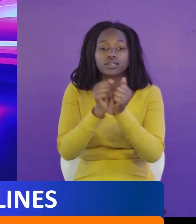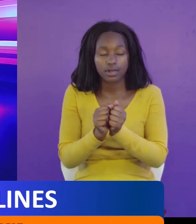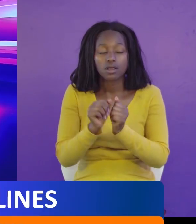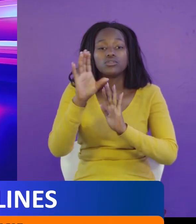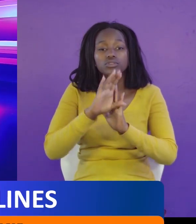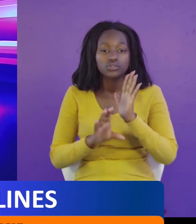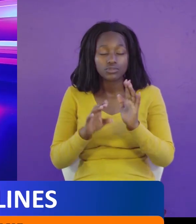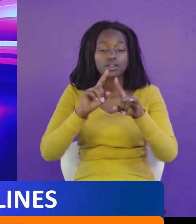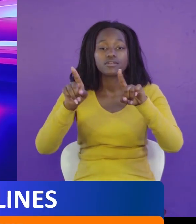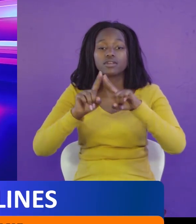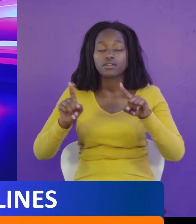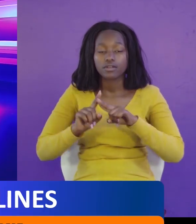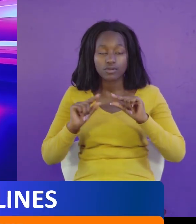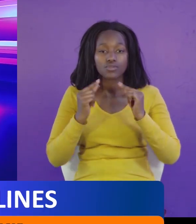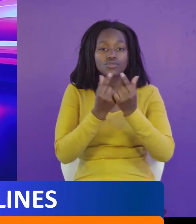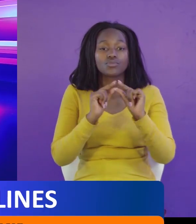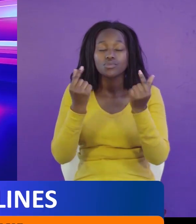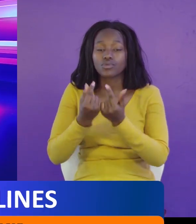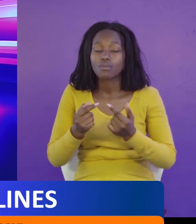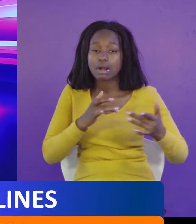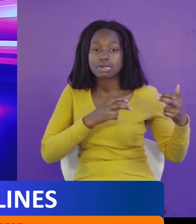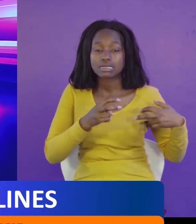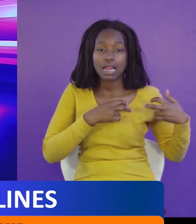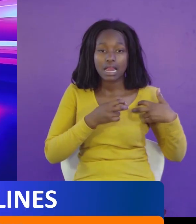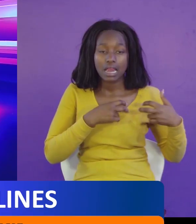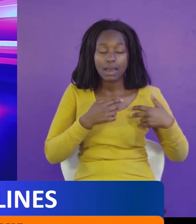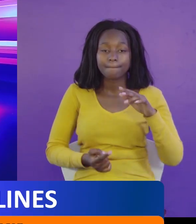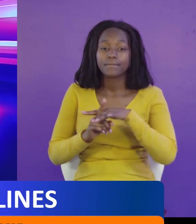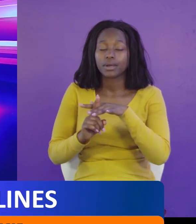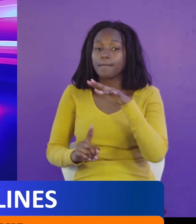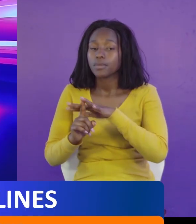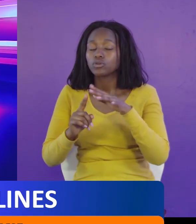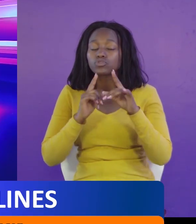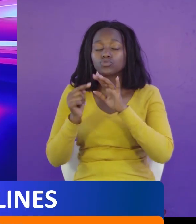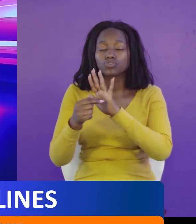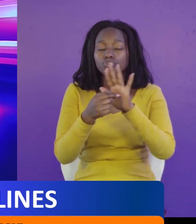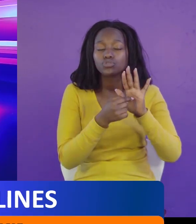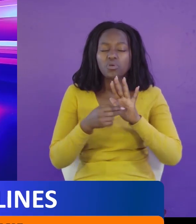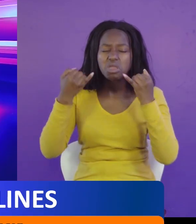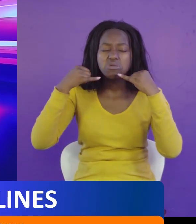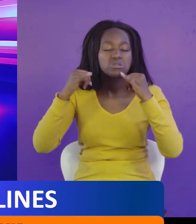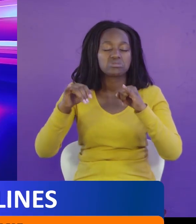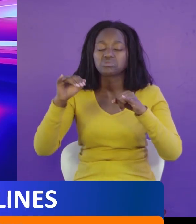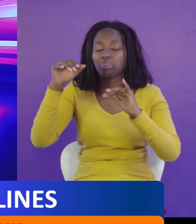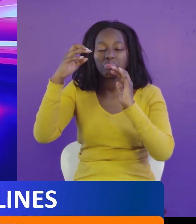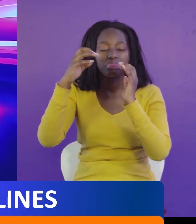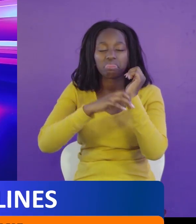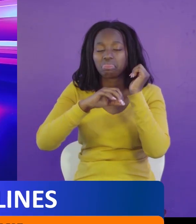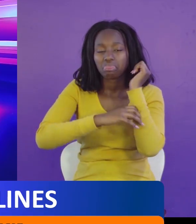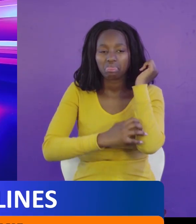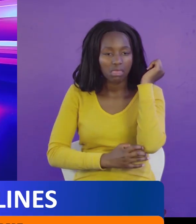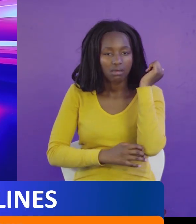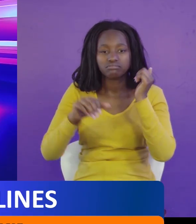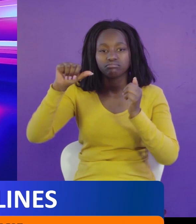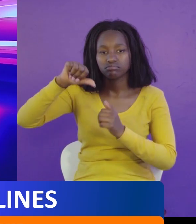have raised key concerns over what they describe as persistent failures in its implementation. According to civil